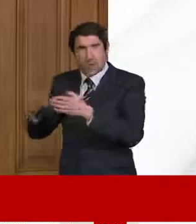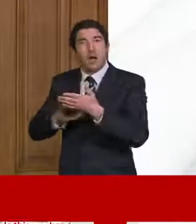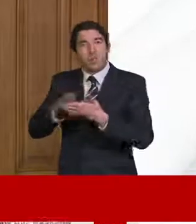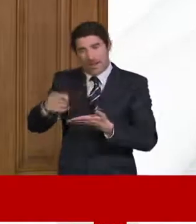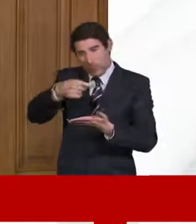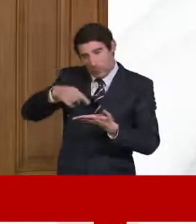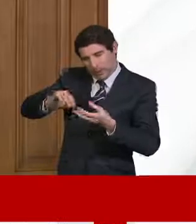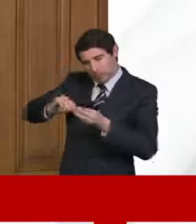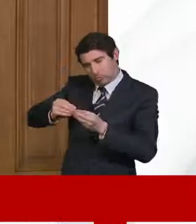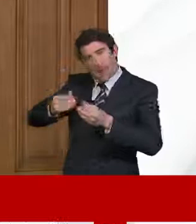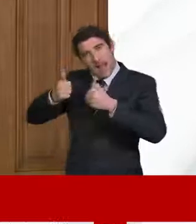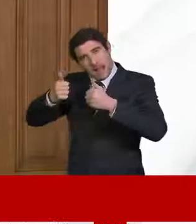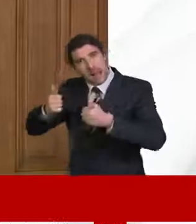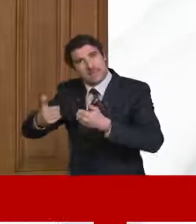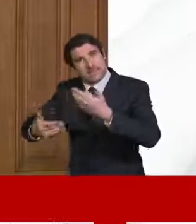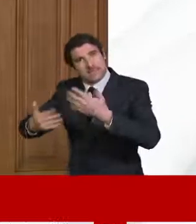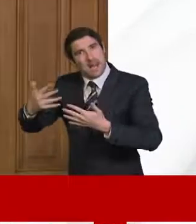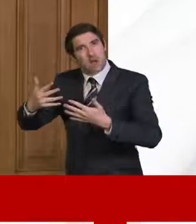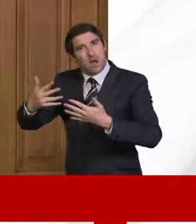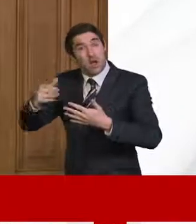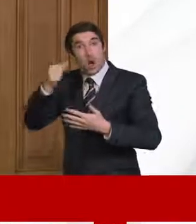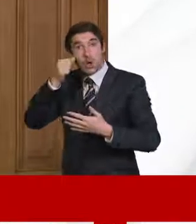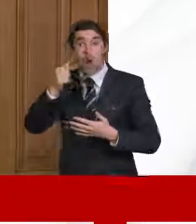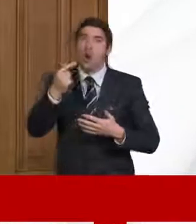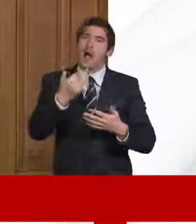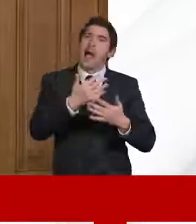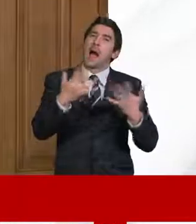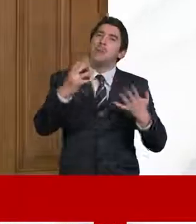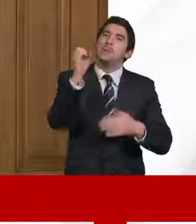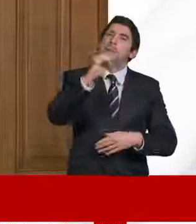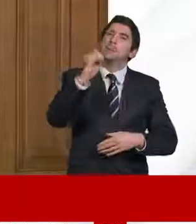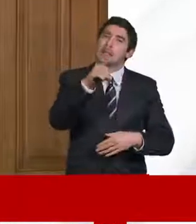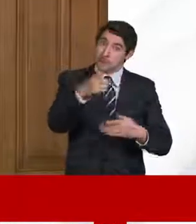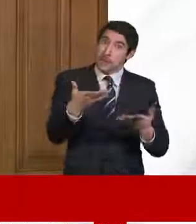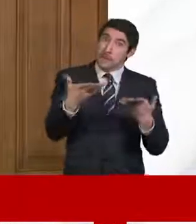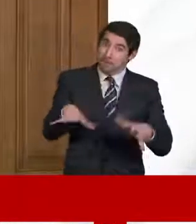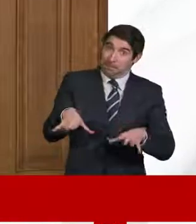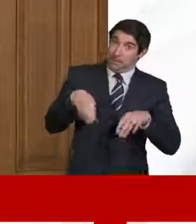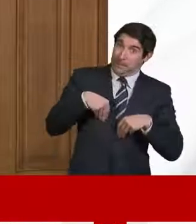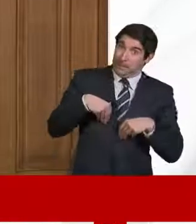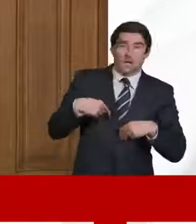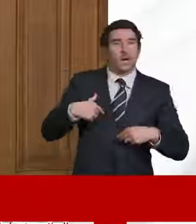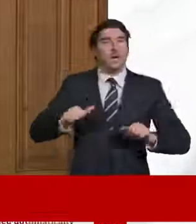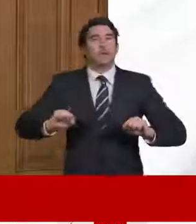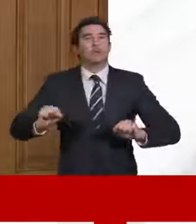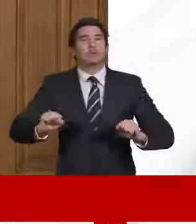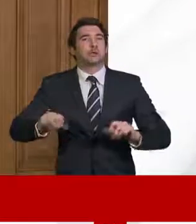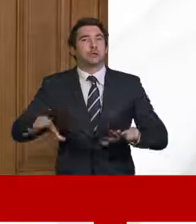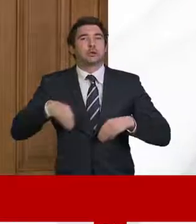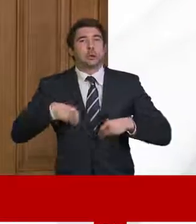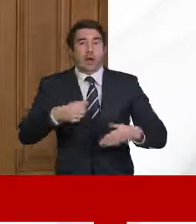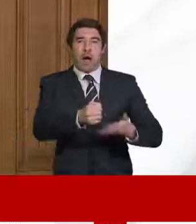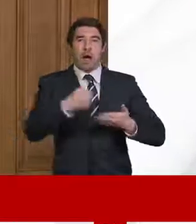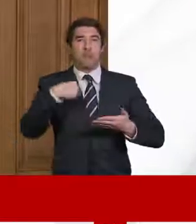good idea of how many people in the population have had it, and then extrapolate that number out. So we get a picture for the whole